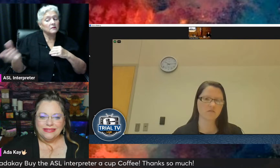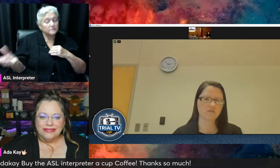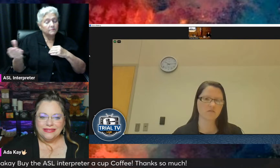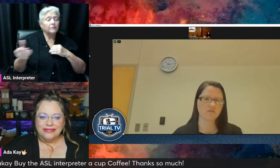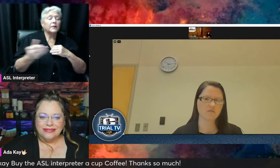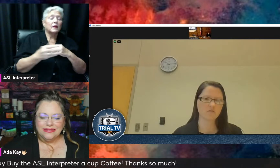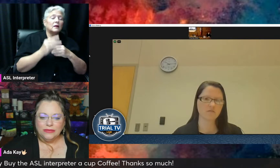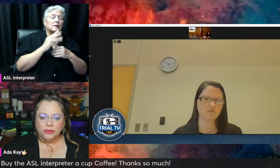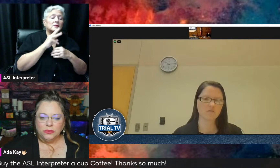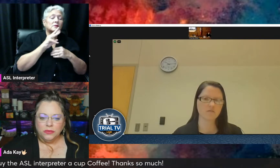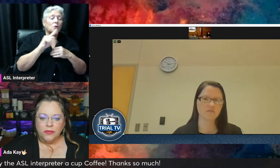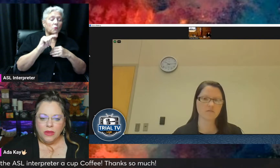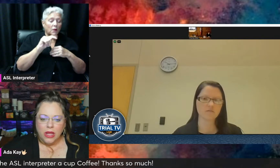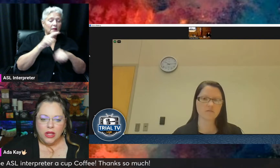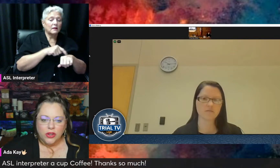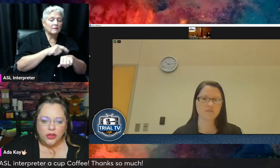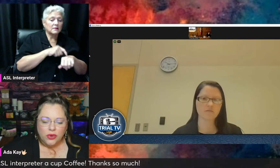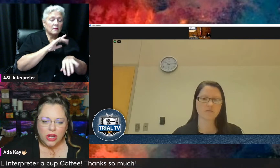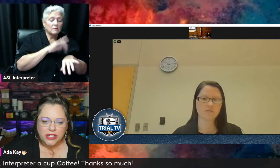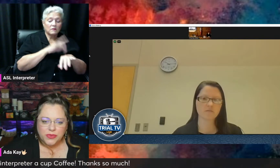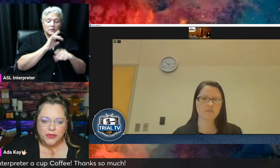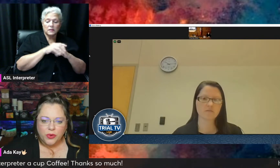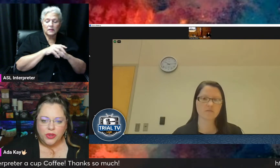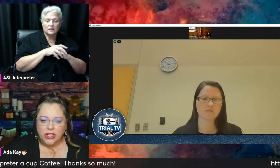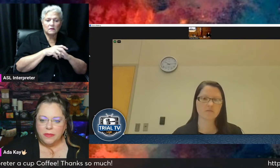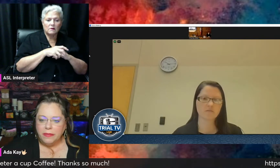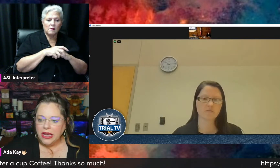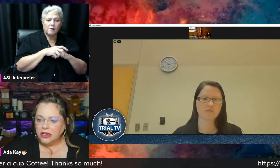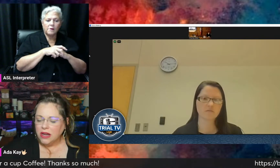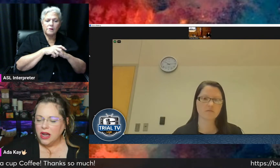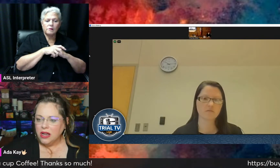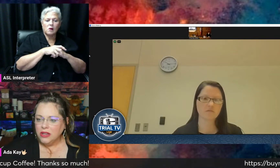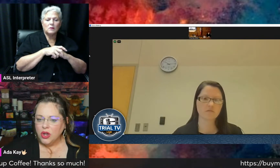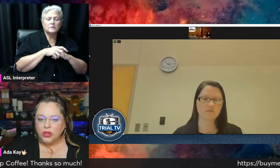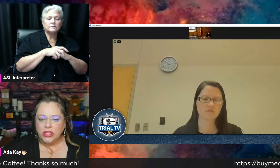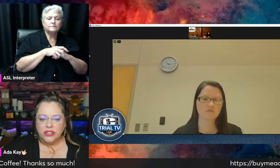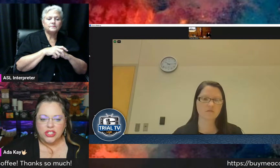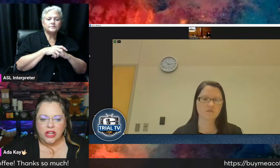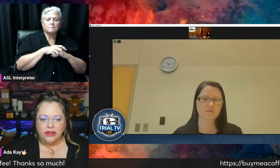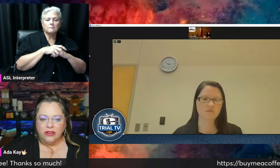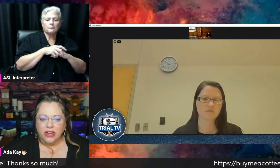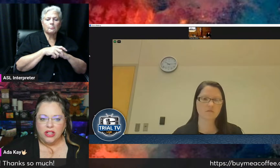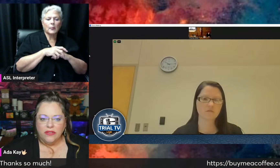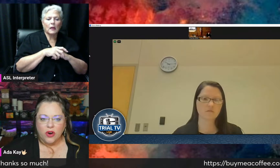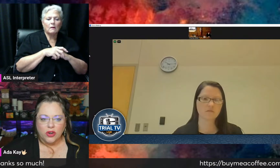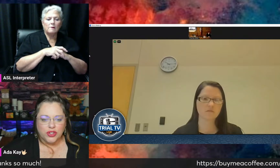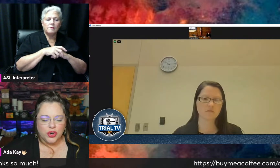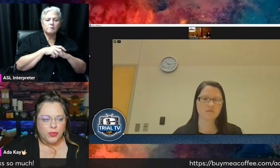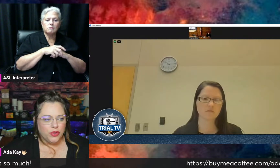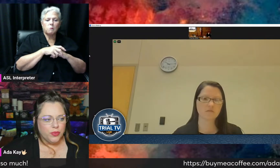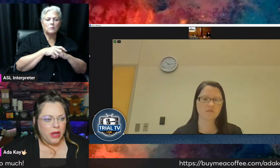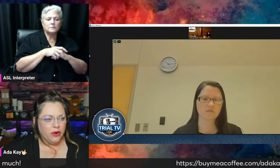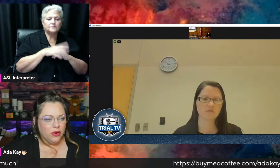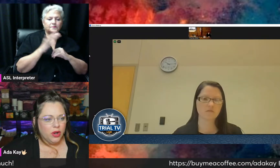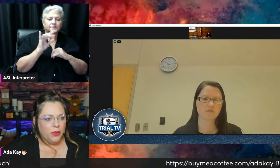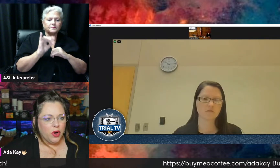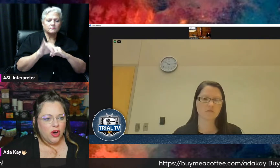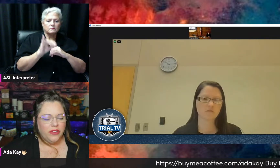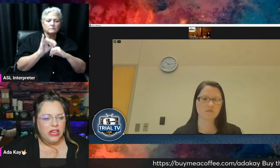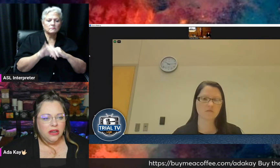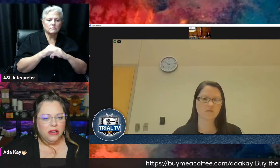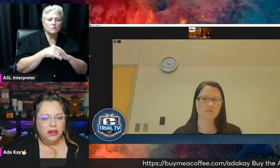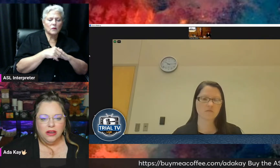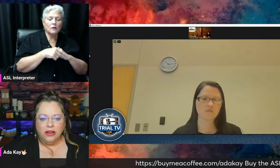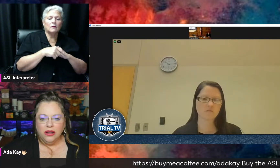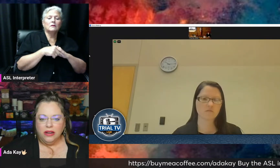Nothing further. Nothing You further, guys, Your Honor. before they come back, Mr. y'all Nelson, are we get all shout finished out with and the love folks our from the Yankee interpreter. Lab? Buy her a cup of